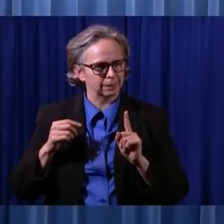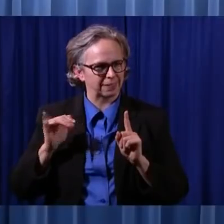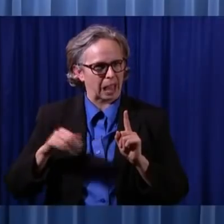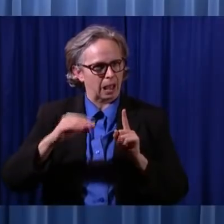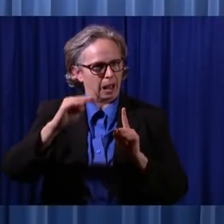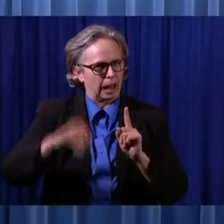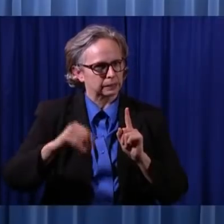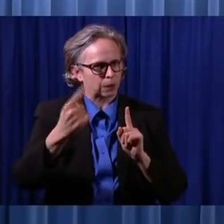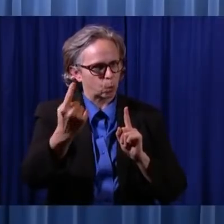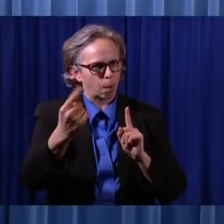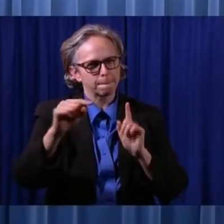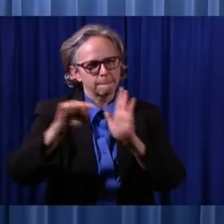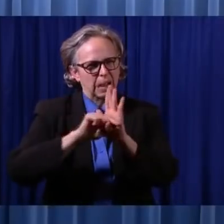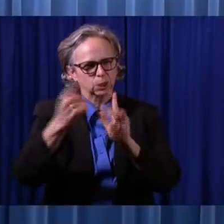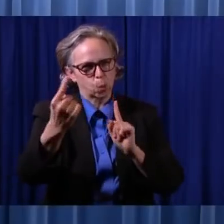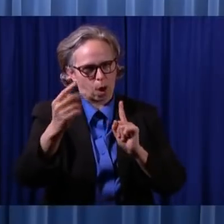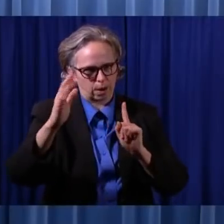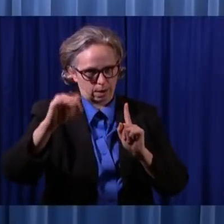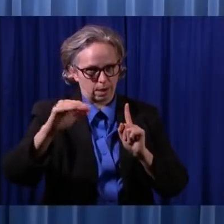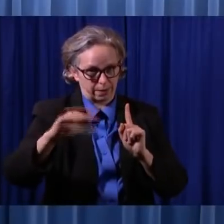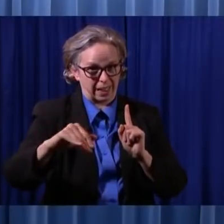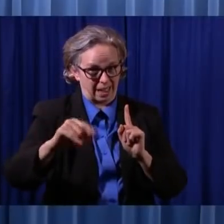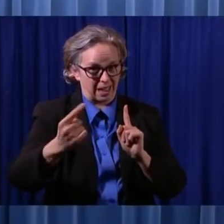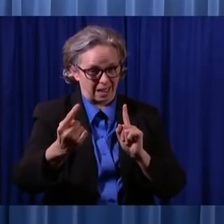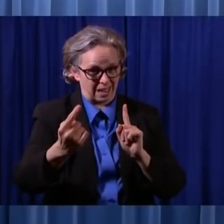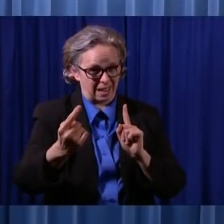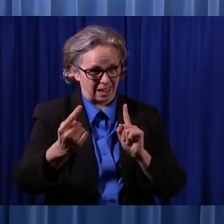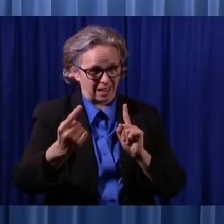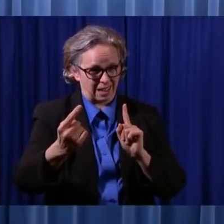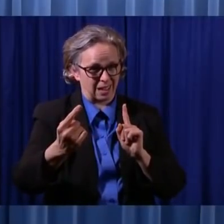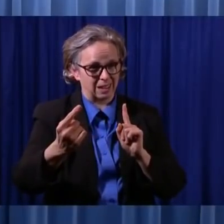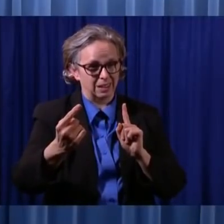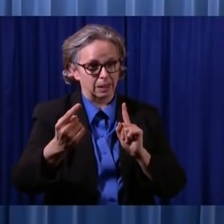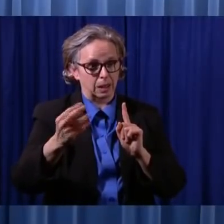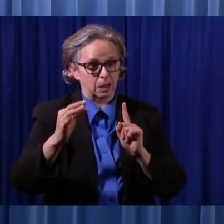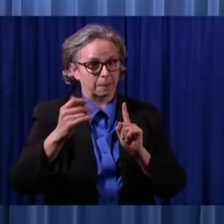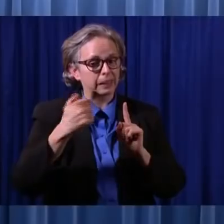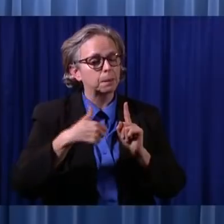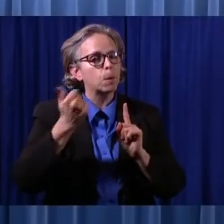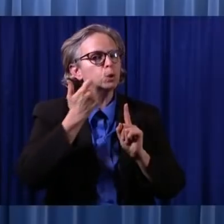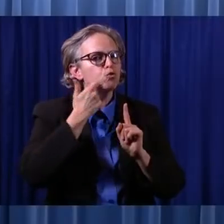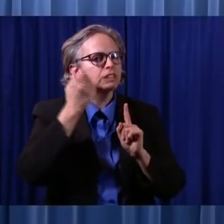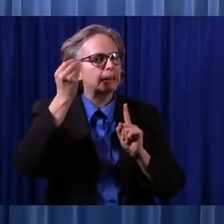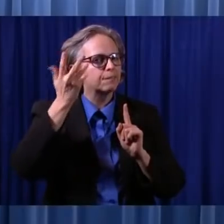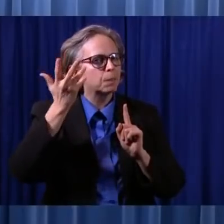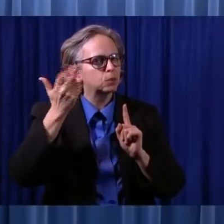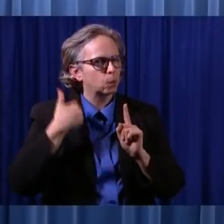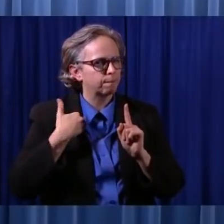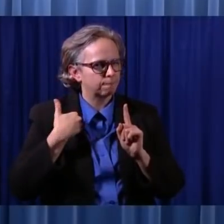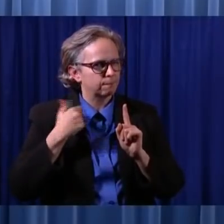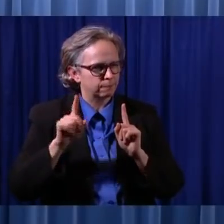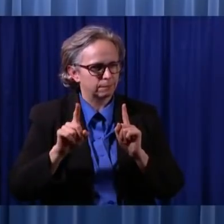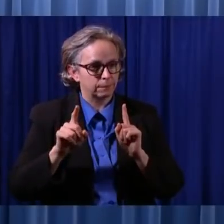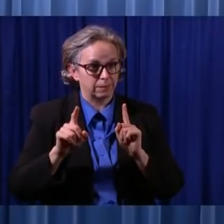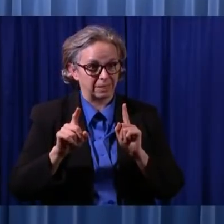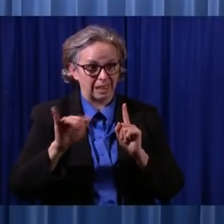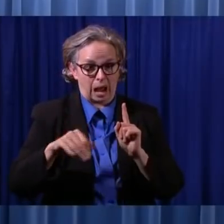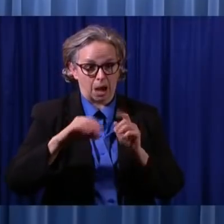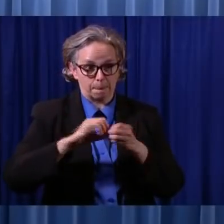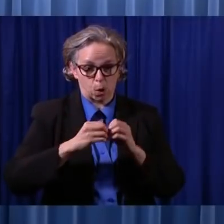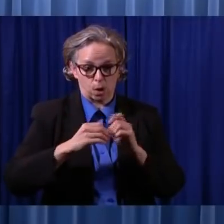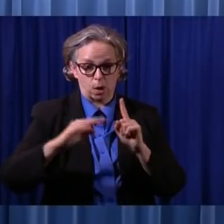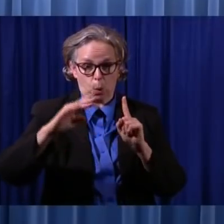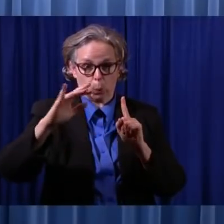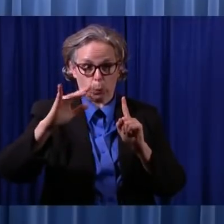most recent calculation that we have. It fell to that level in mid-May due to social distancing and other efforts made by